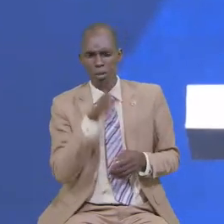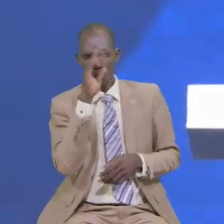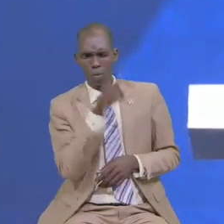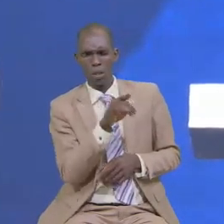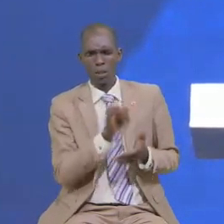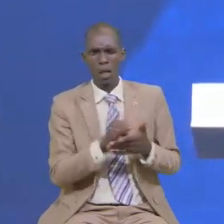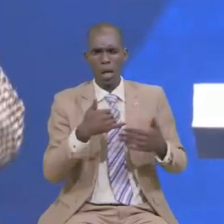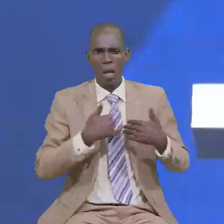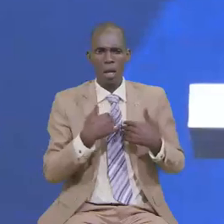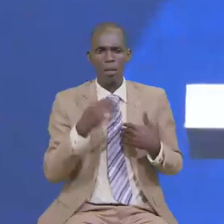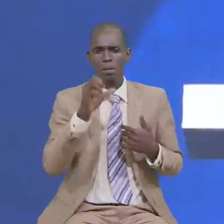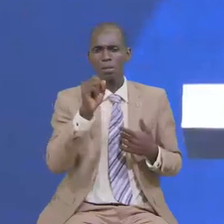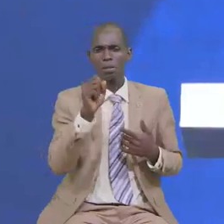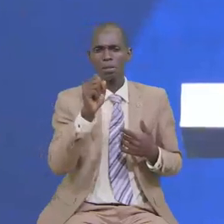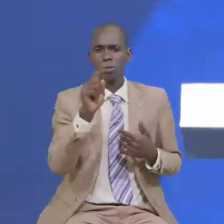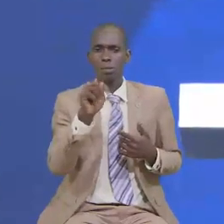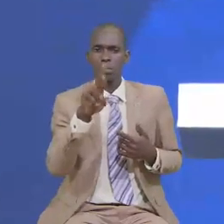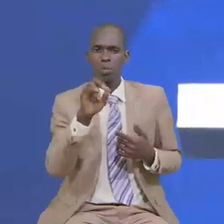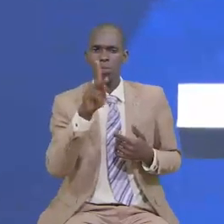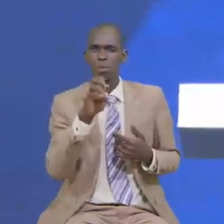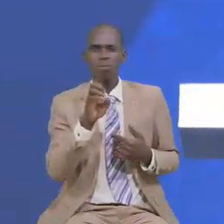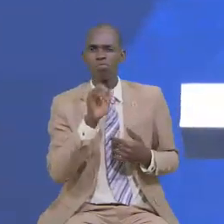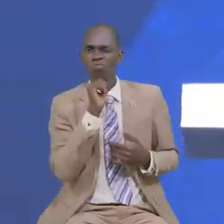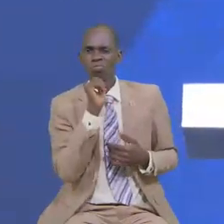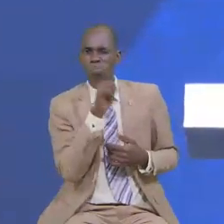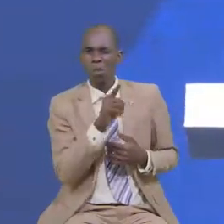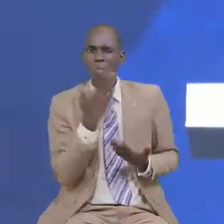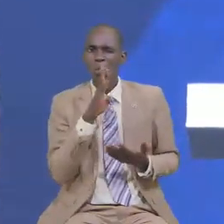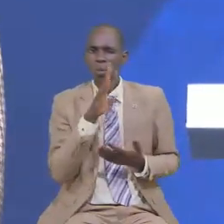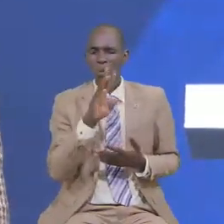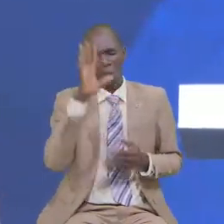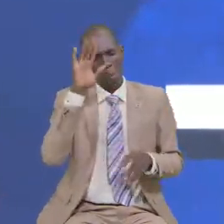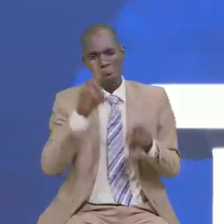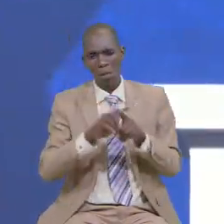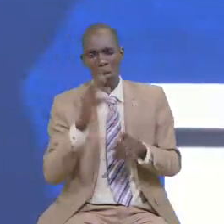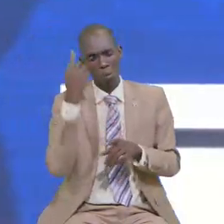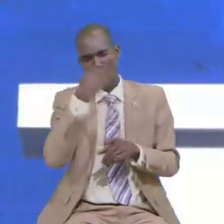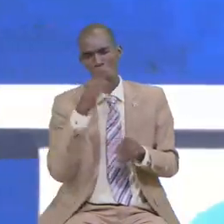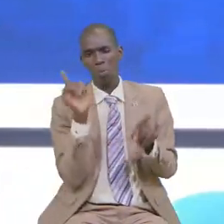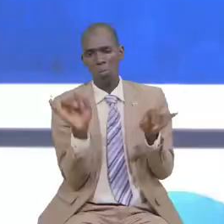stroke before? Oh, they say, no, it looks, it's his twin brother.